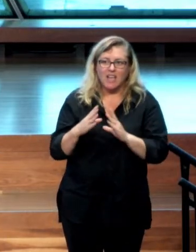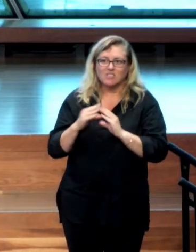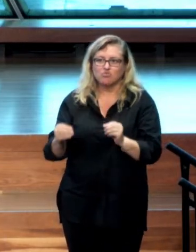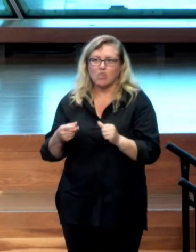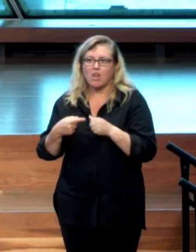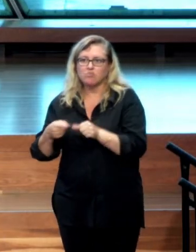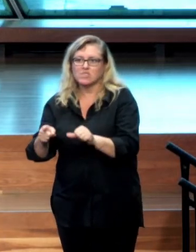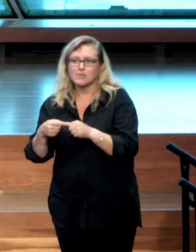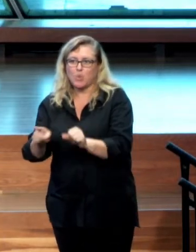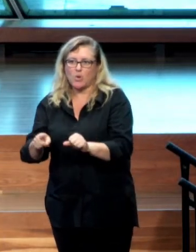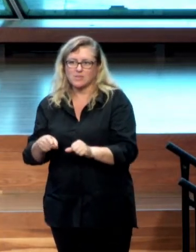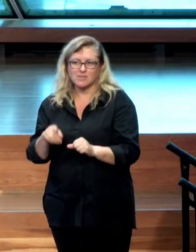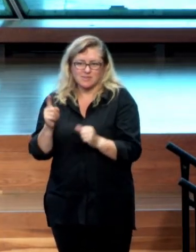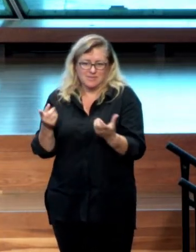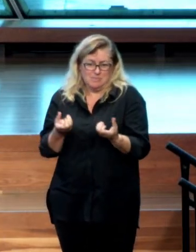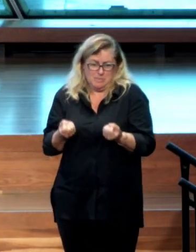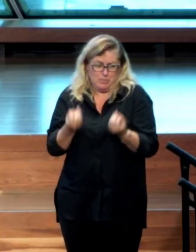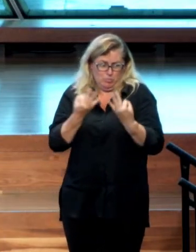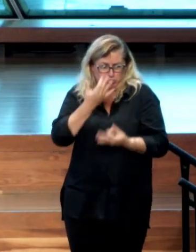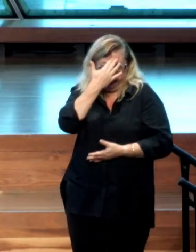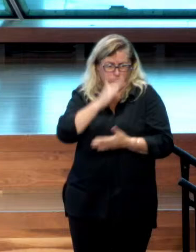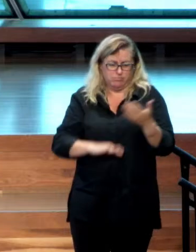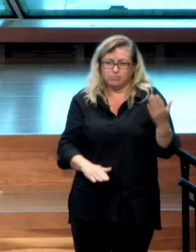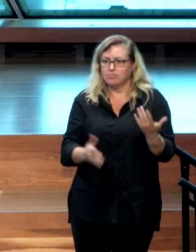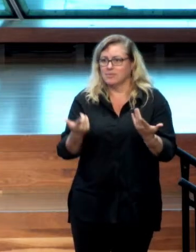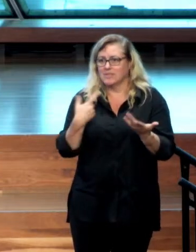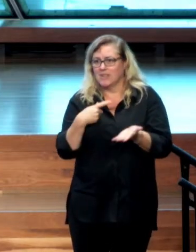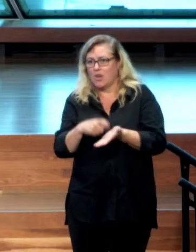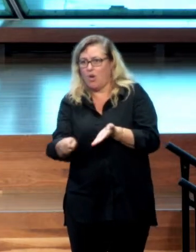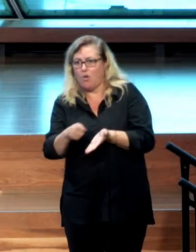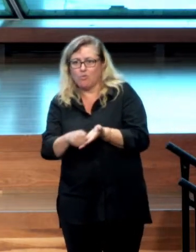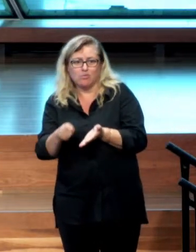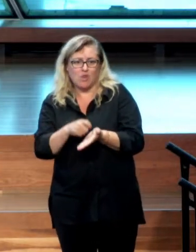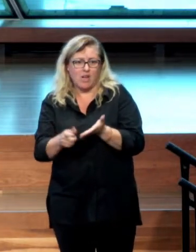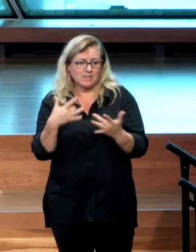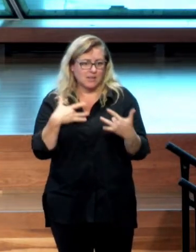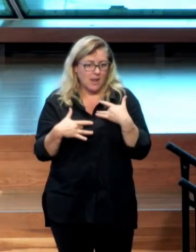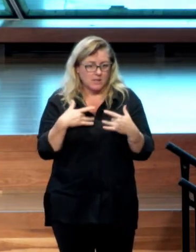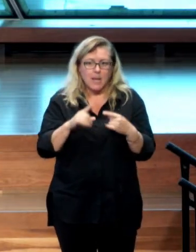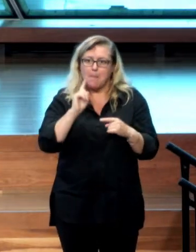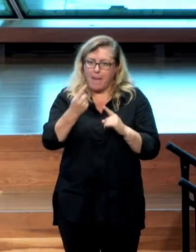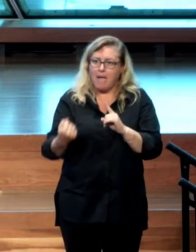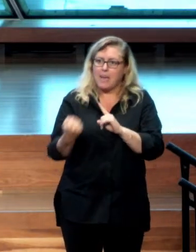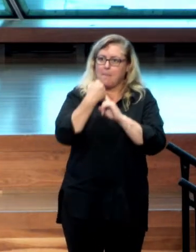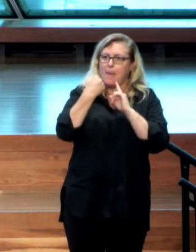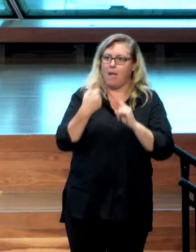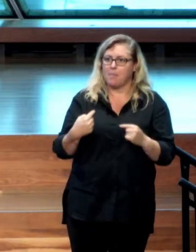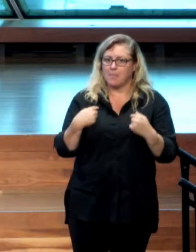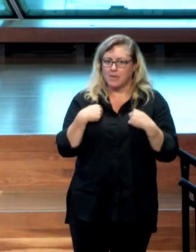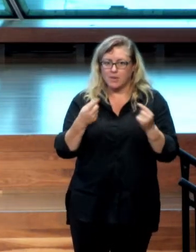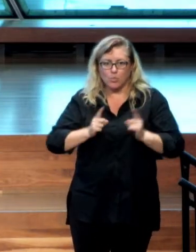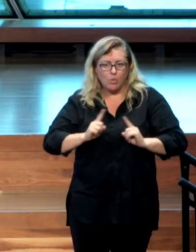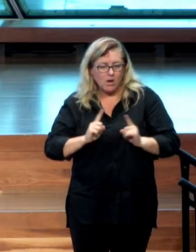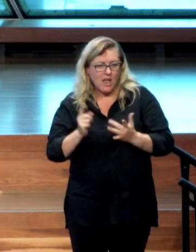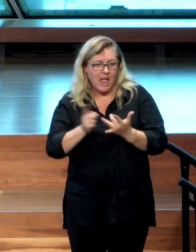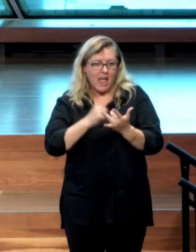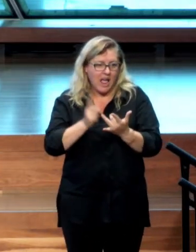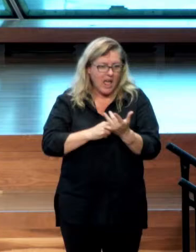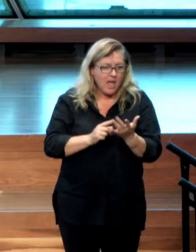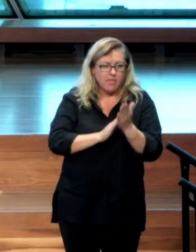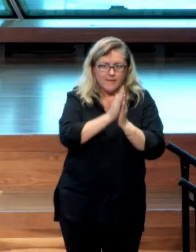ministerial briefs. So I have no experience in a writer's life, I'll be honest about that. But what does strike me is that unlike other pursuits